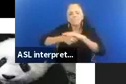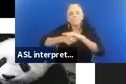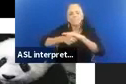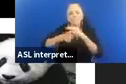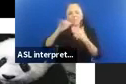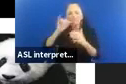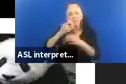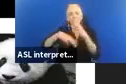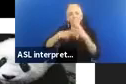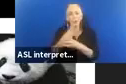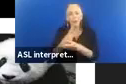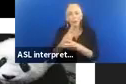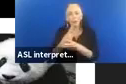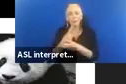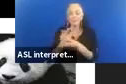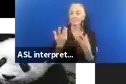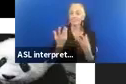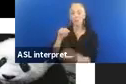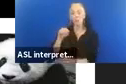Ooh, microbes.